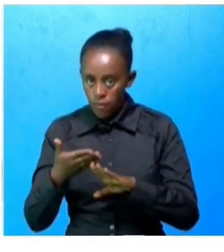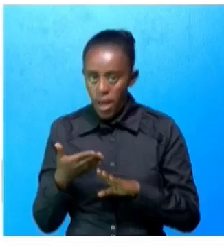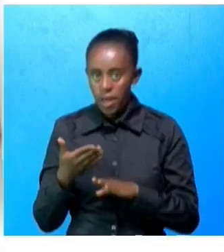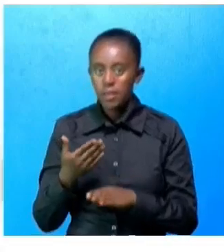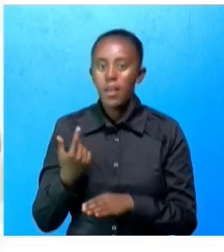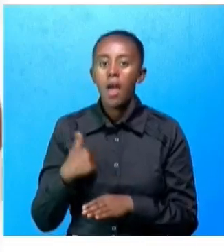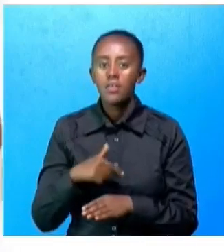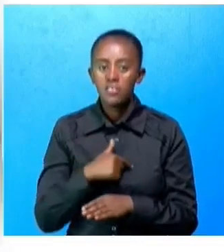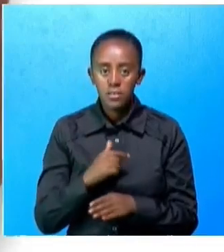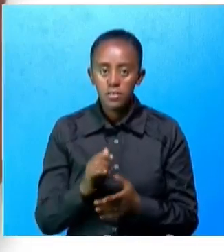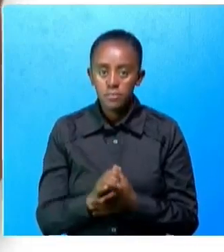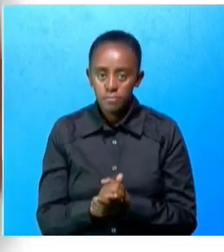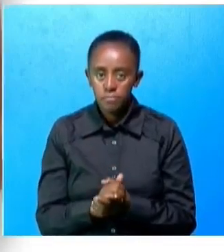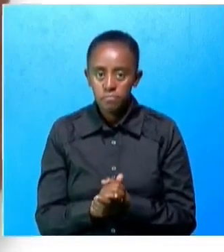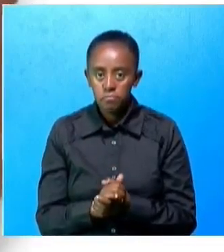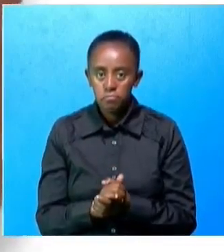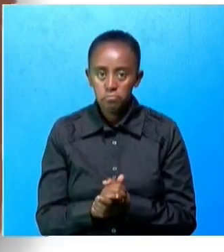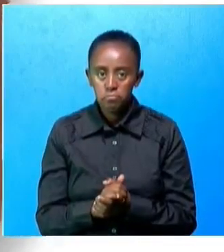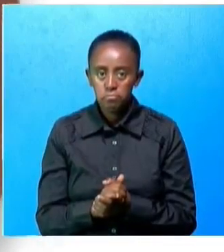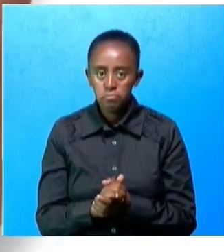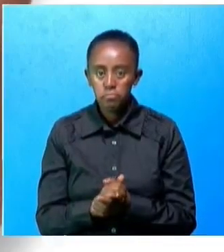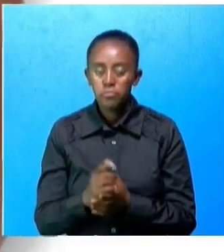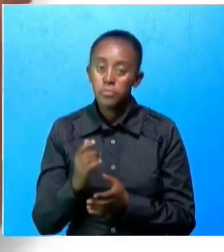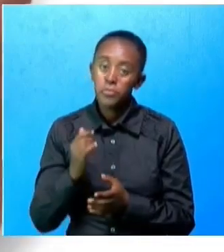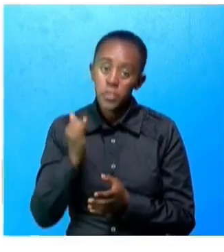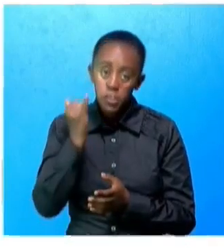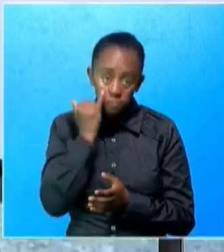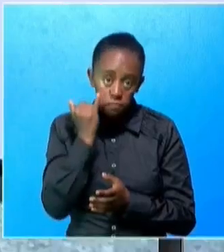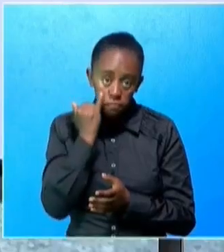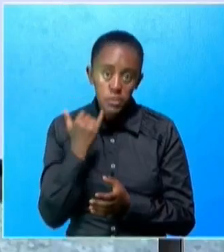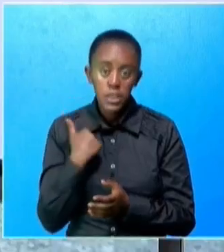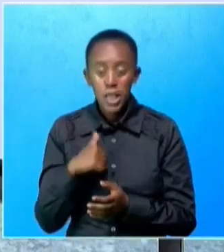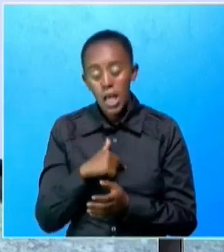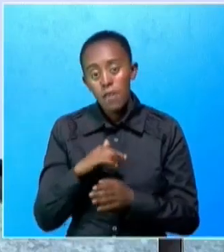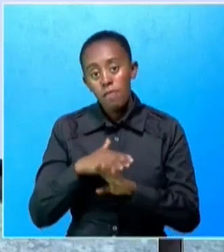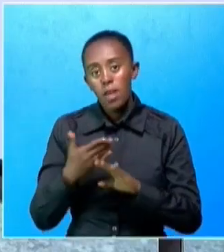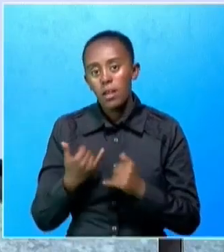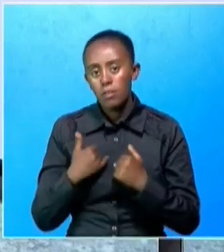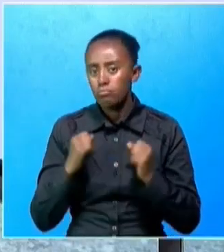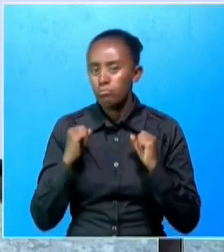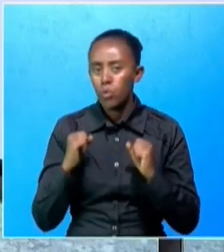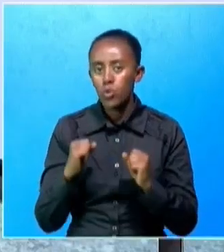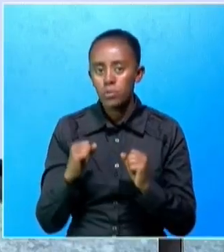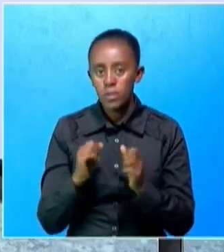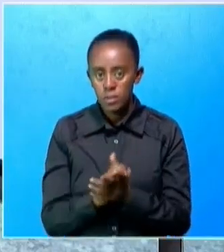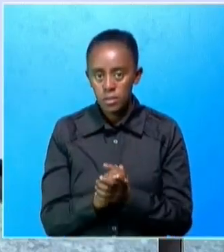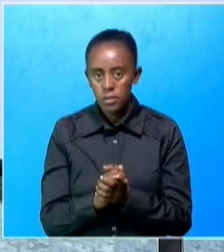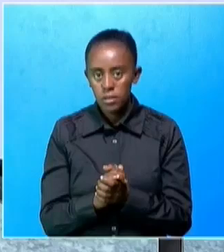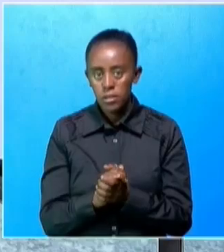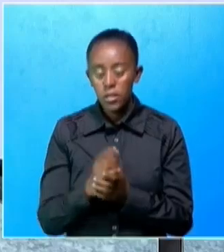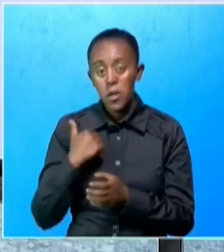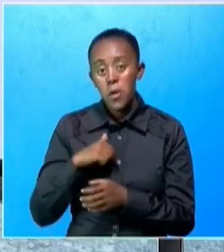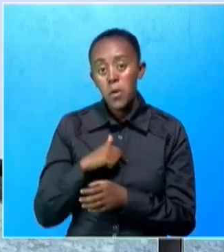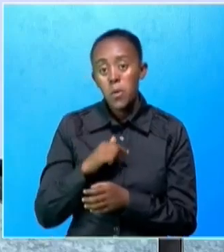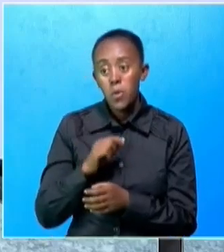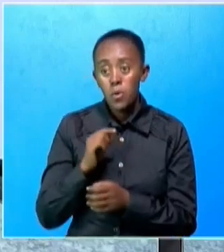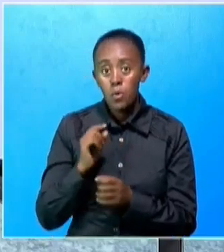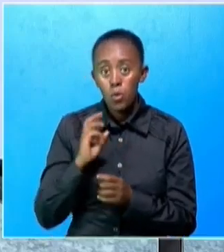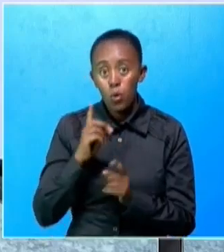us. If they invite us. Possible. Two ways of possibility. We will go there if they invite